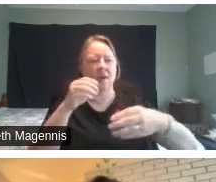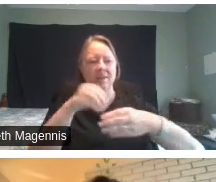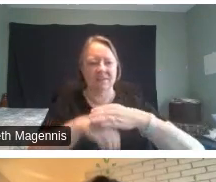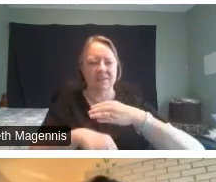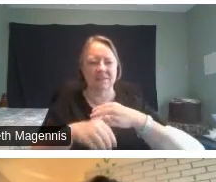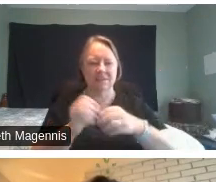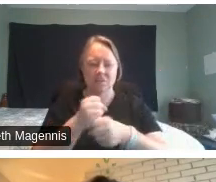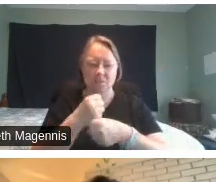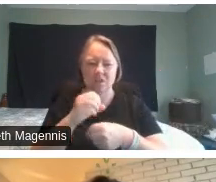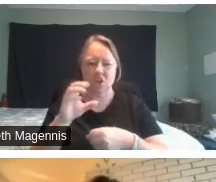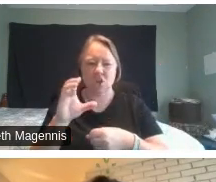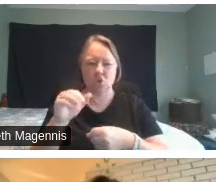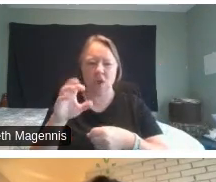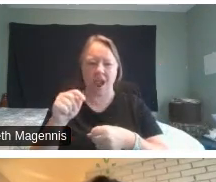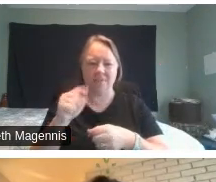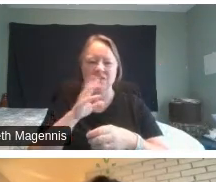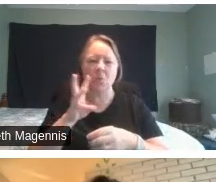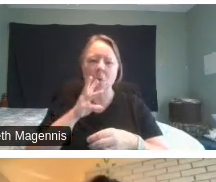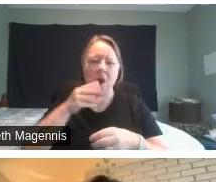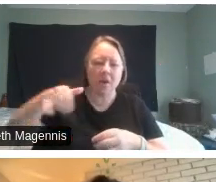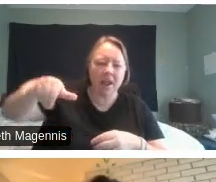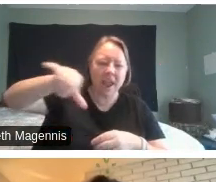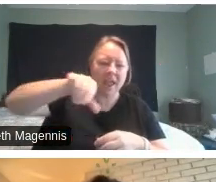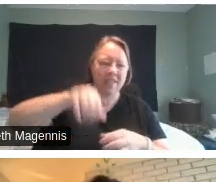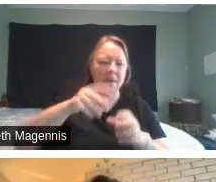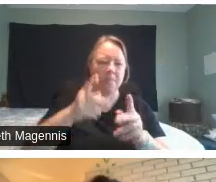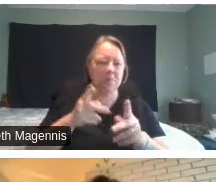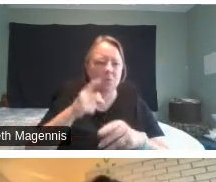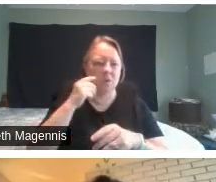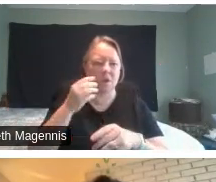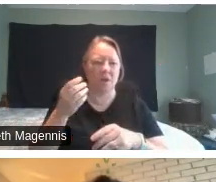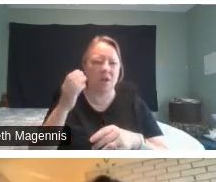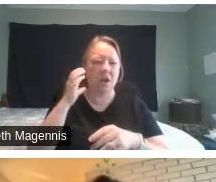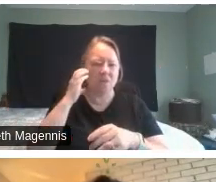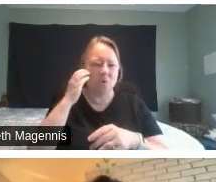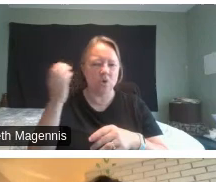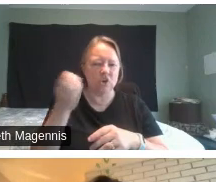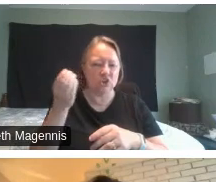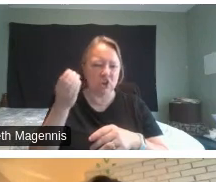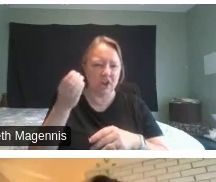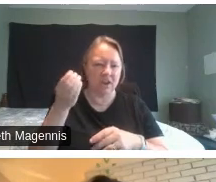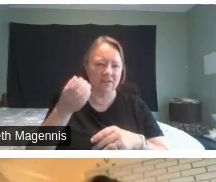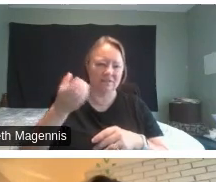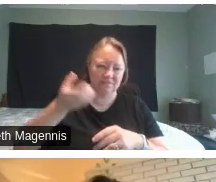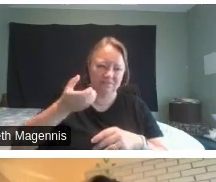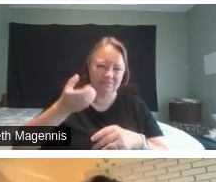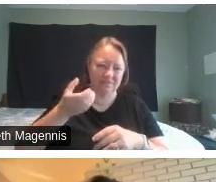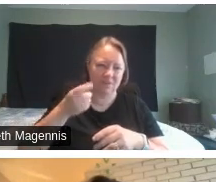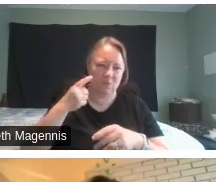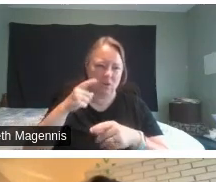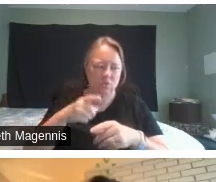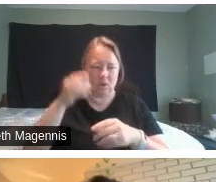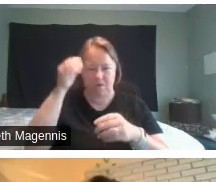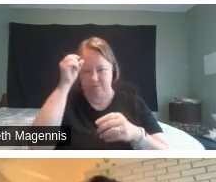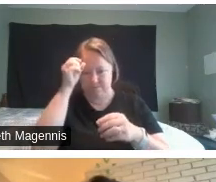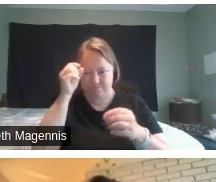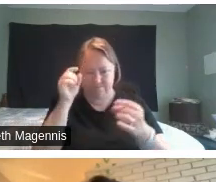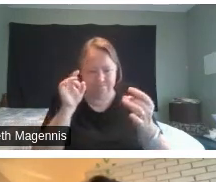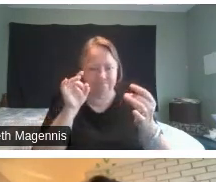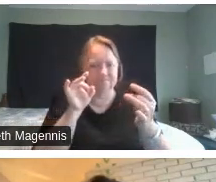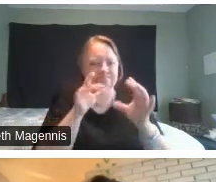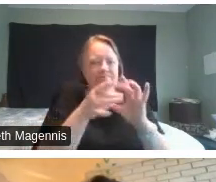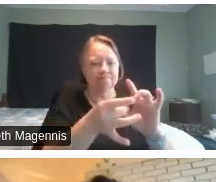material, a watering can. And this young person is going to shake the phone, which is going to send a Bluetooth signal, a beam signal to the